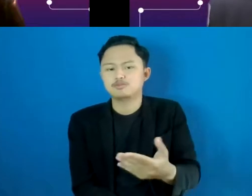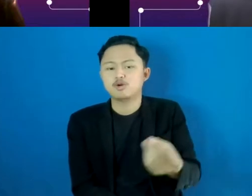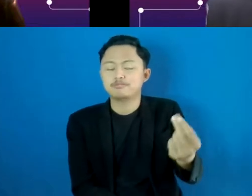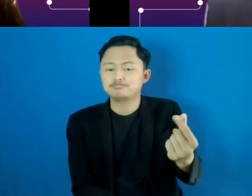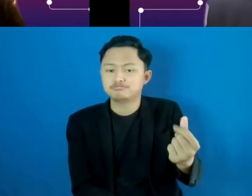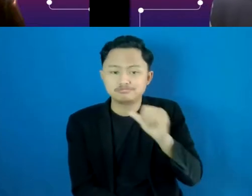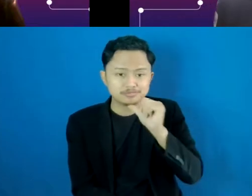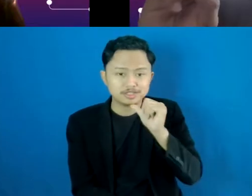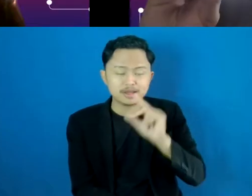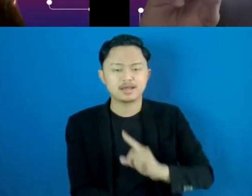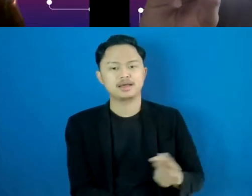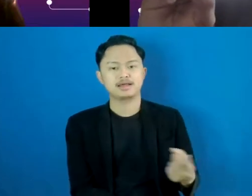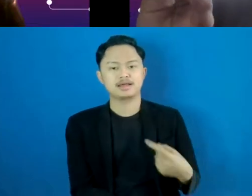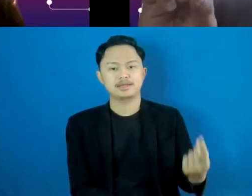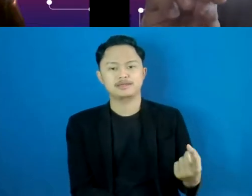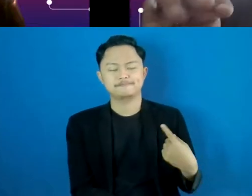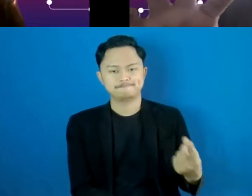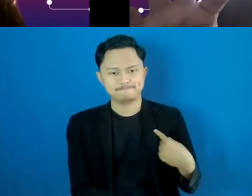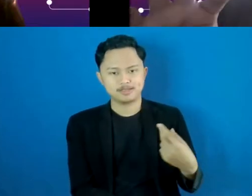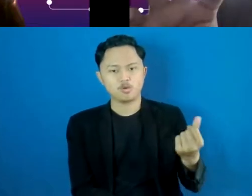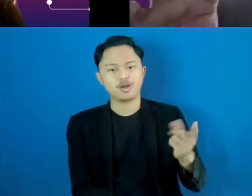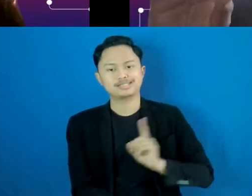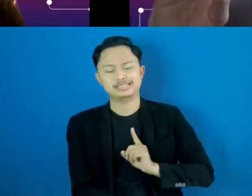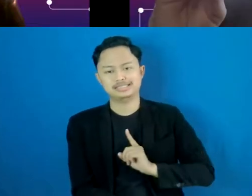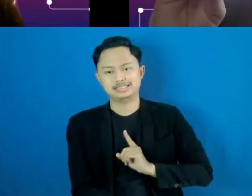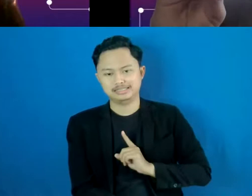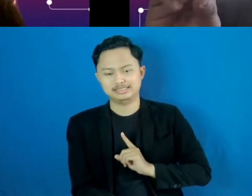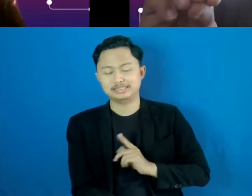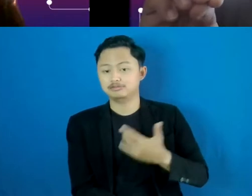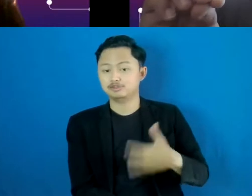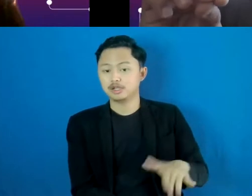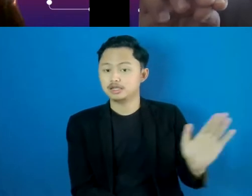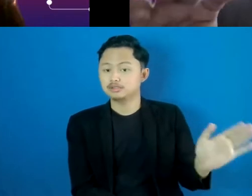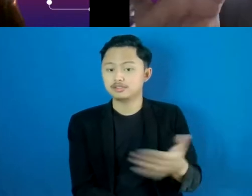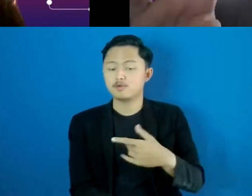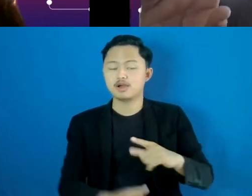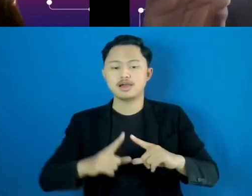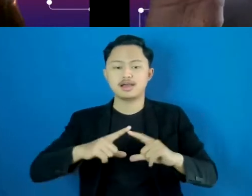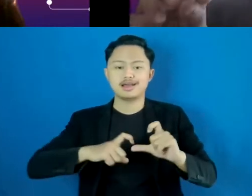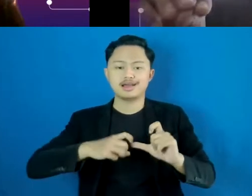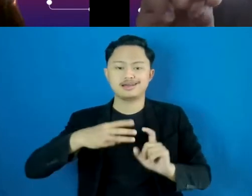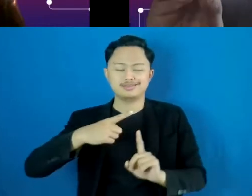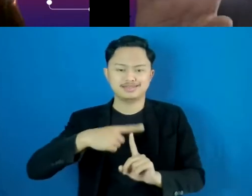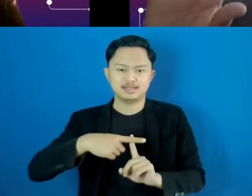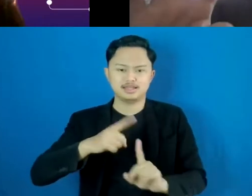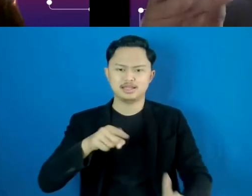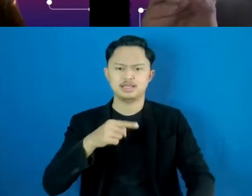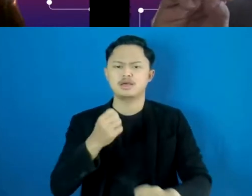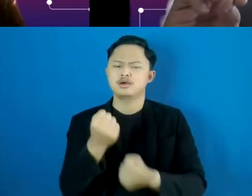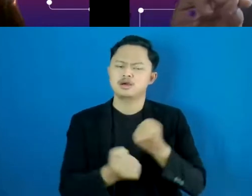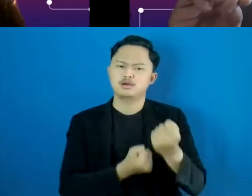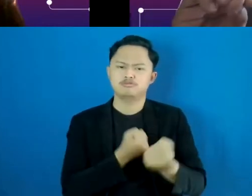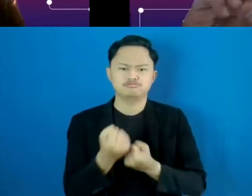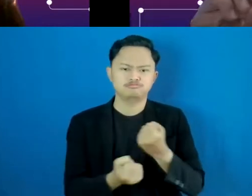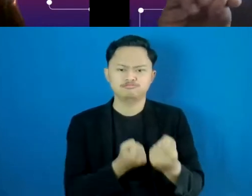funds. And all our assets, whatever we have deployed as on today, are debt-free assets.